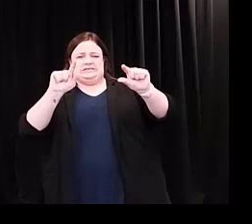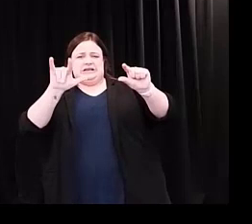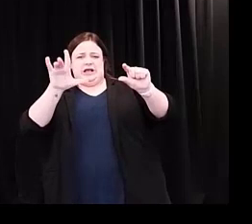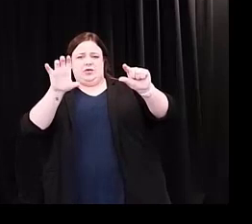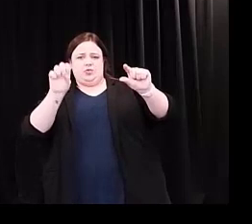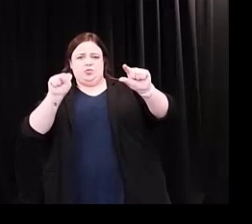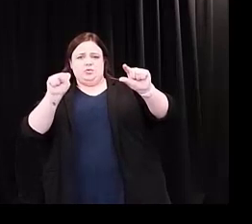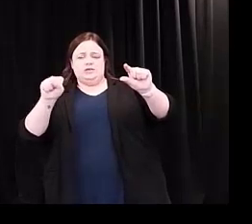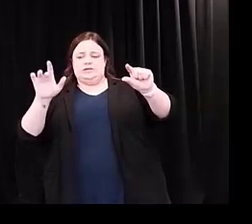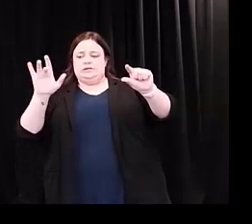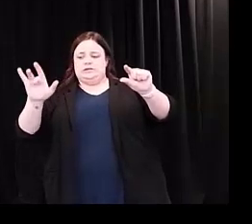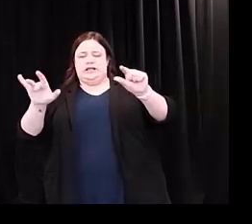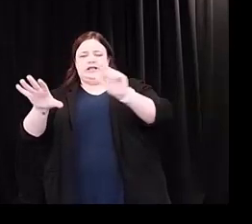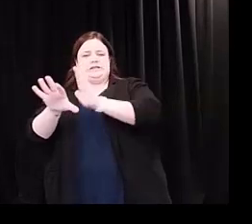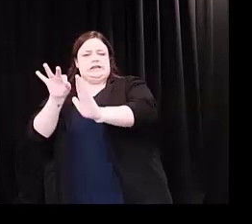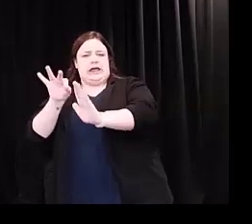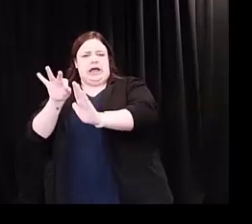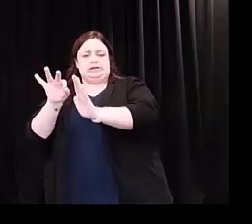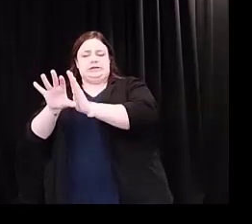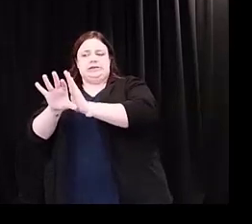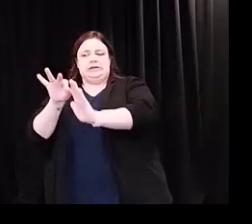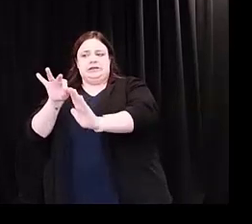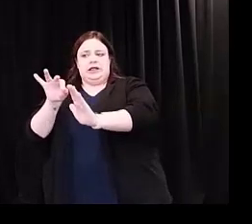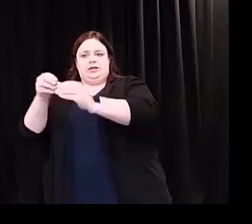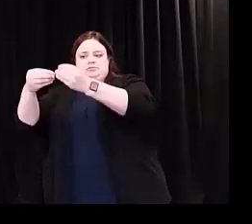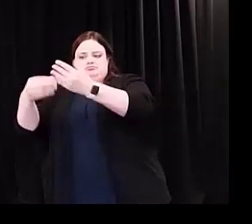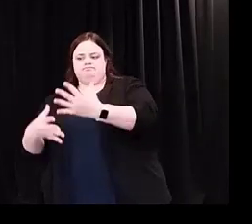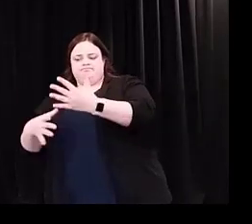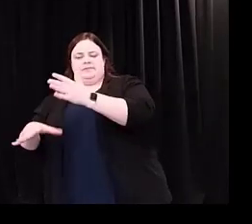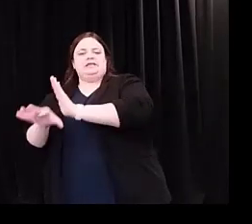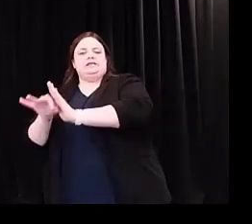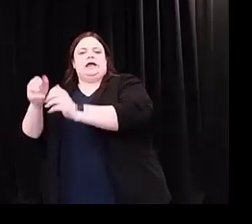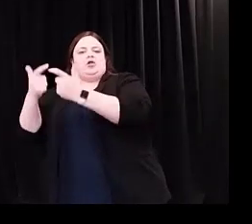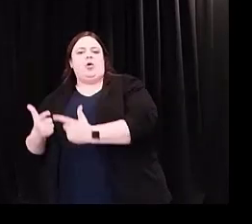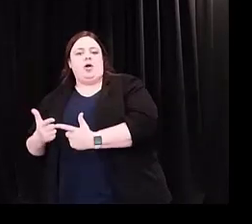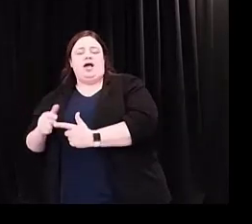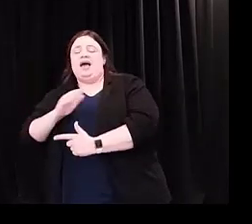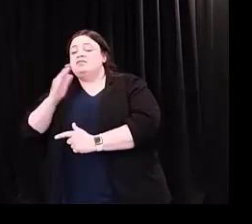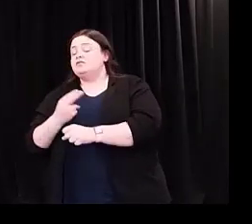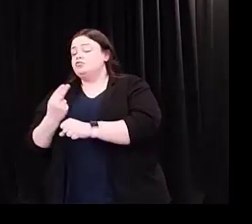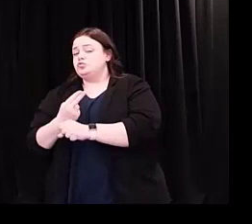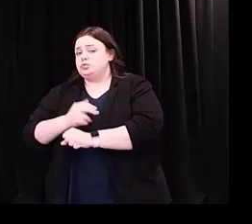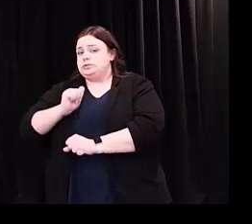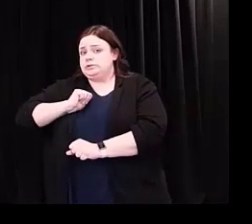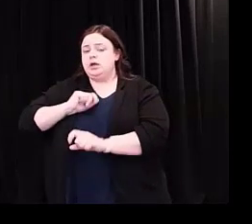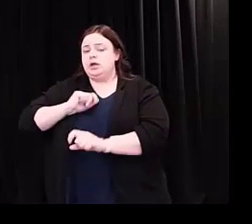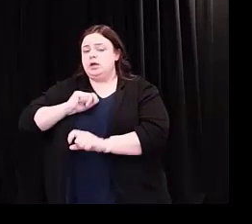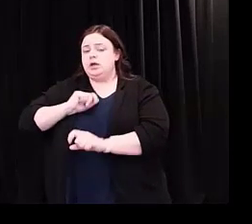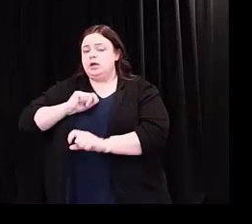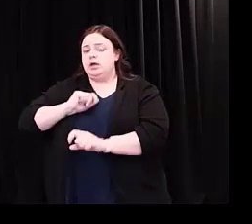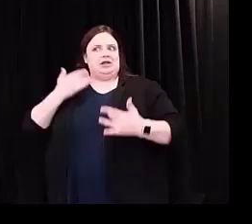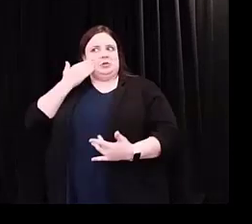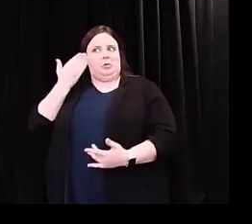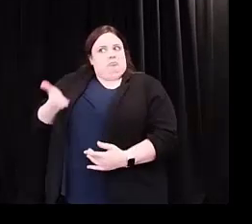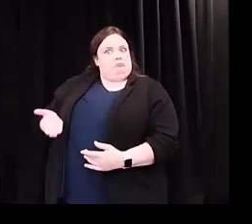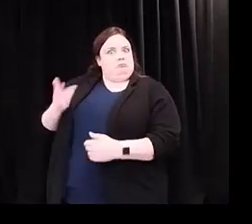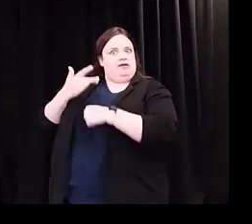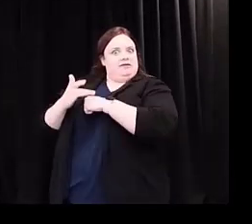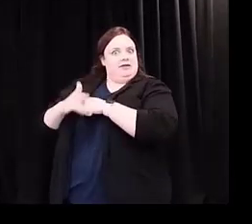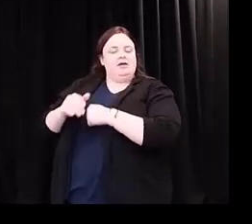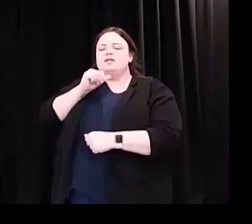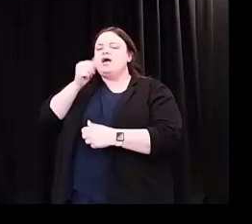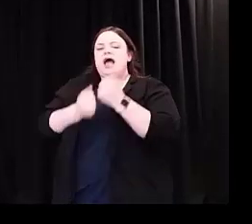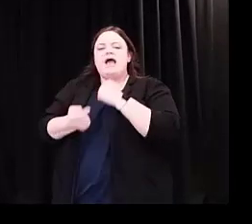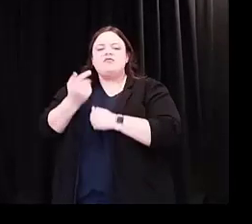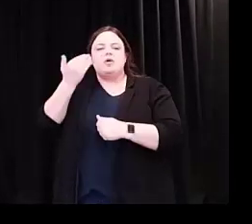bottom is the word select. You select that and there's a select all button. I've never used this, but I was excited to know it was there because not everybody